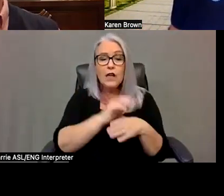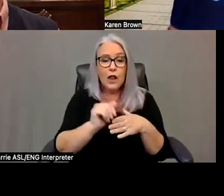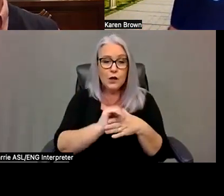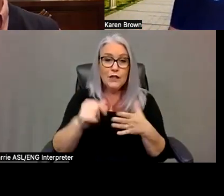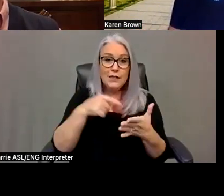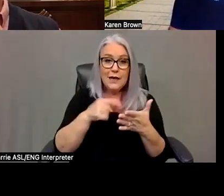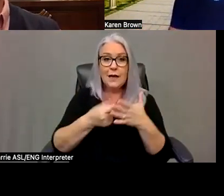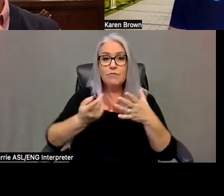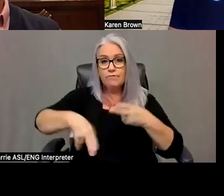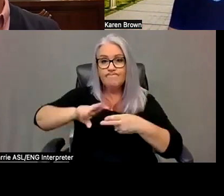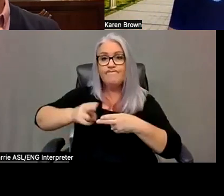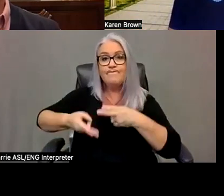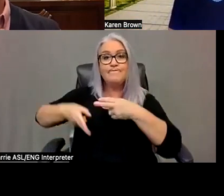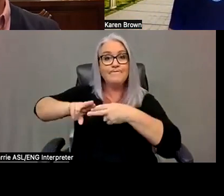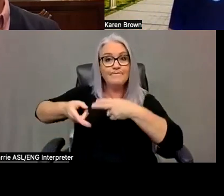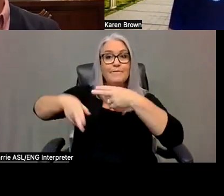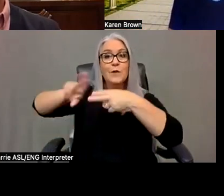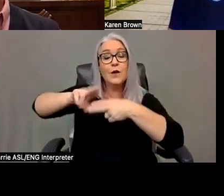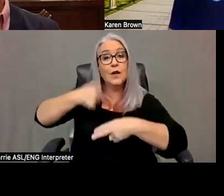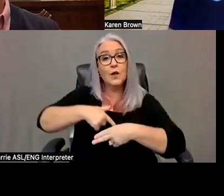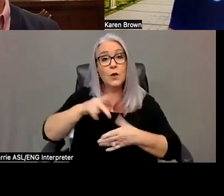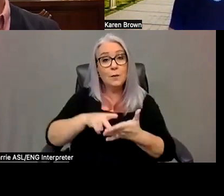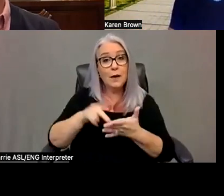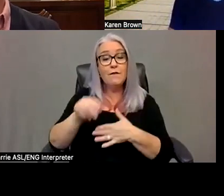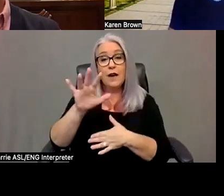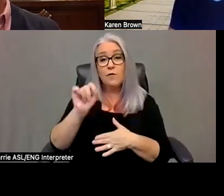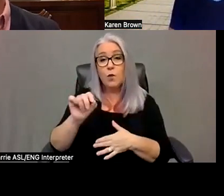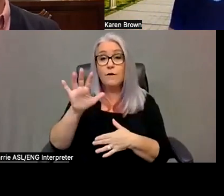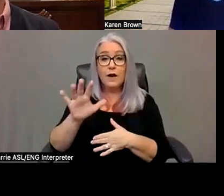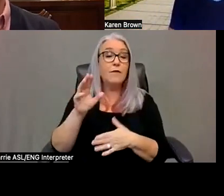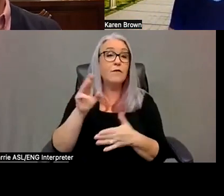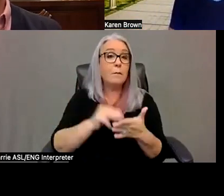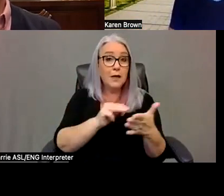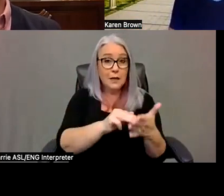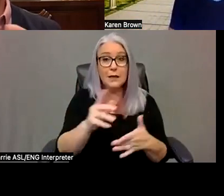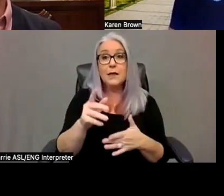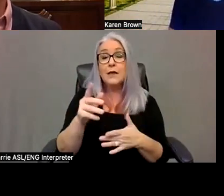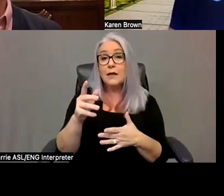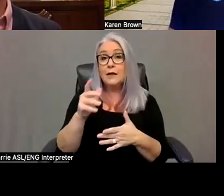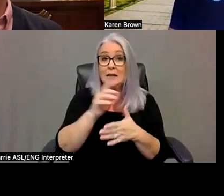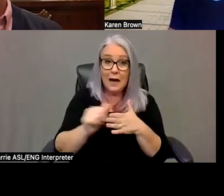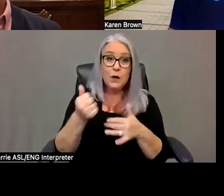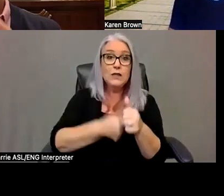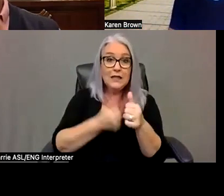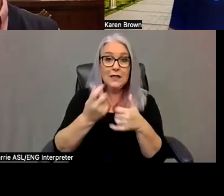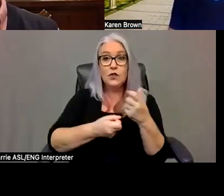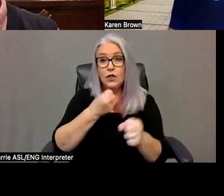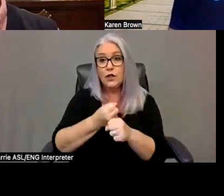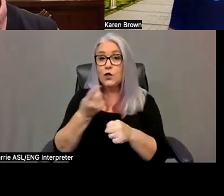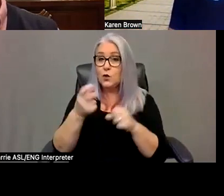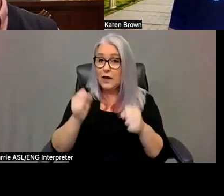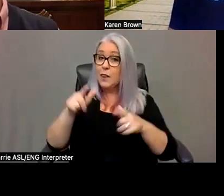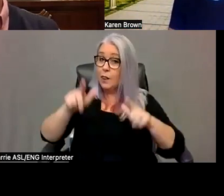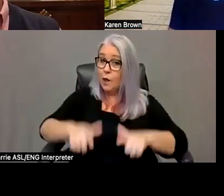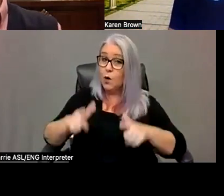debt goes up. And we pay $5.5 million a year in debt service. So you can lower taxes. It's like saying you got your